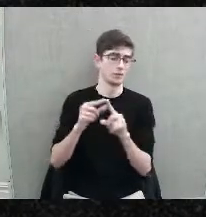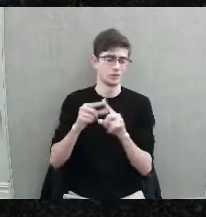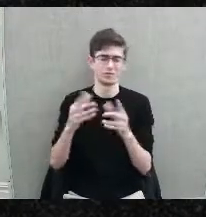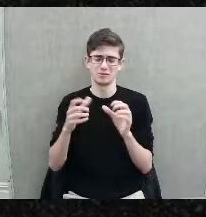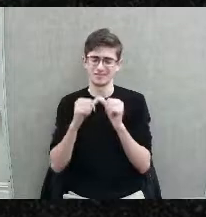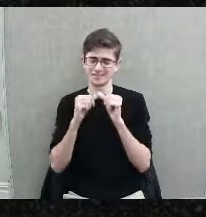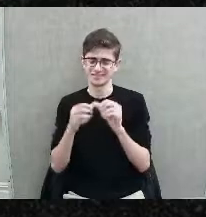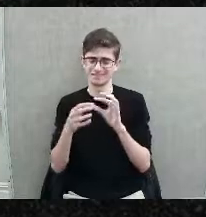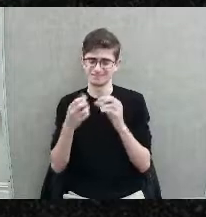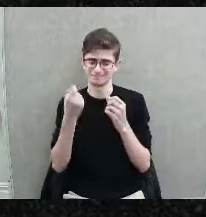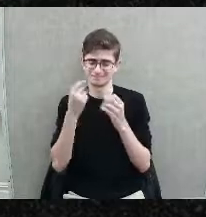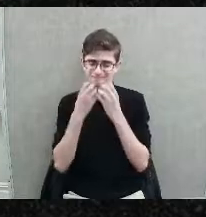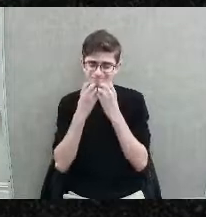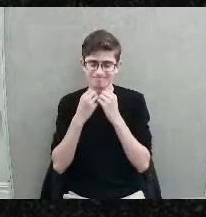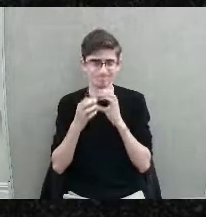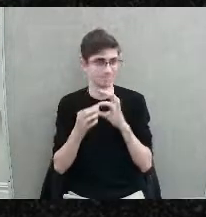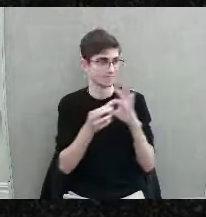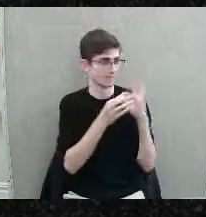So. Yeah, Anna.